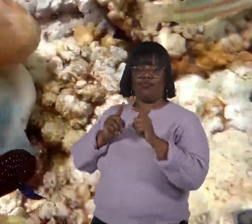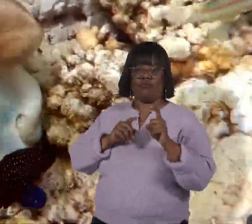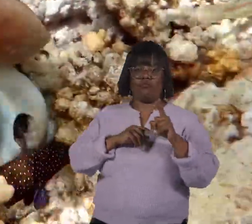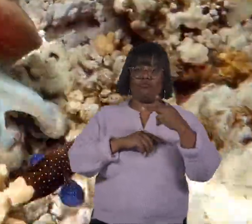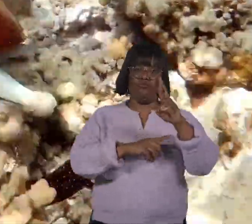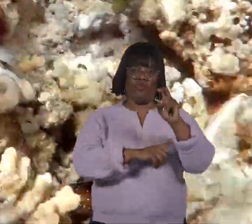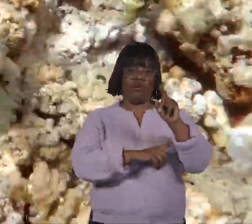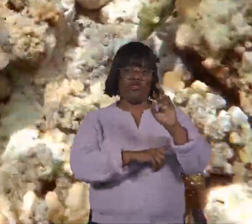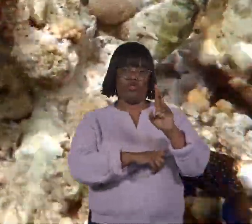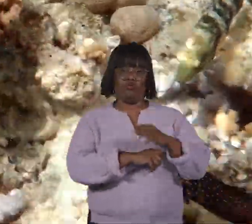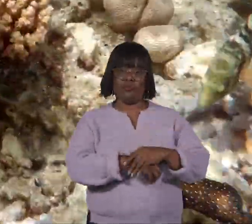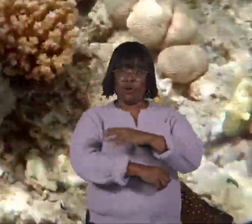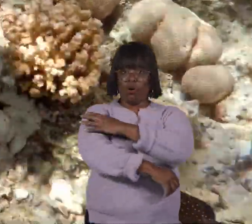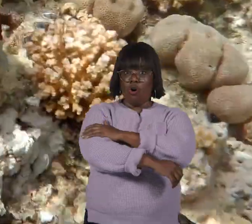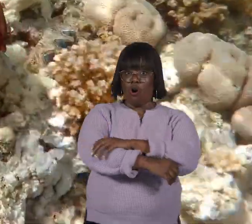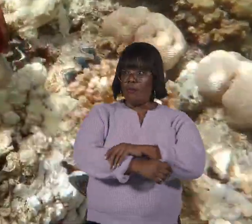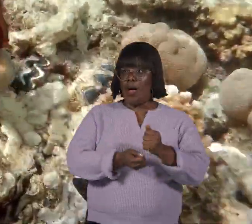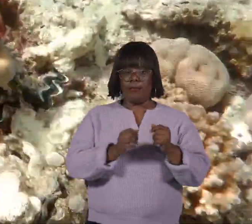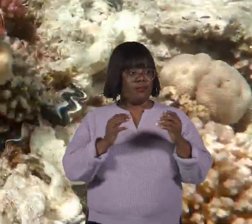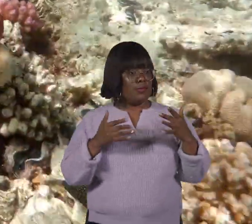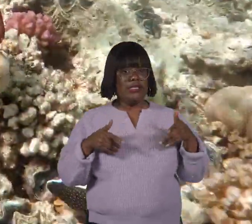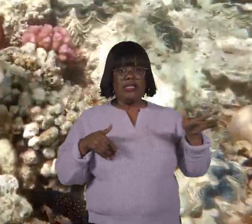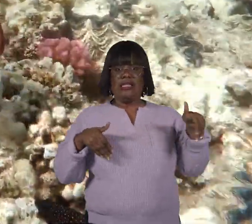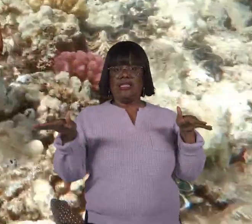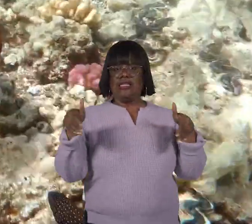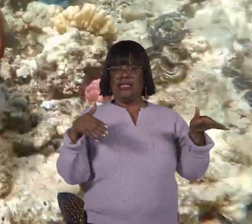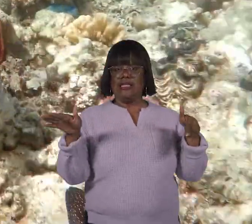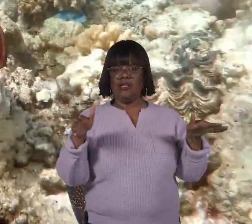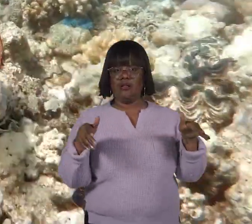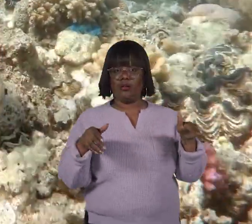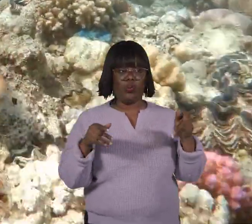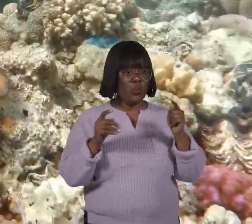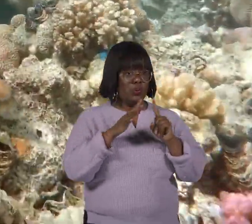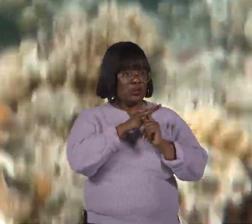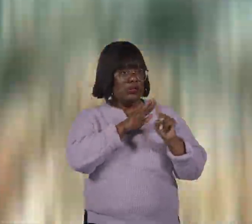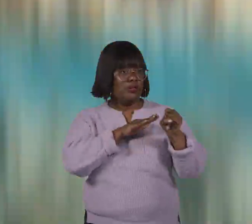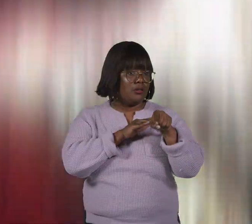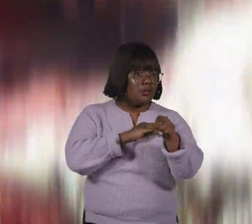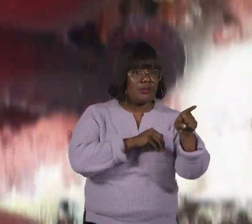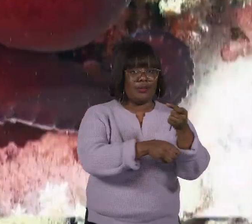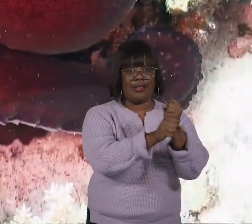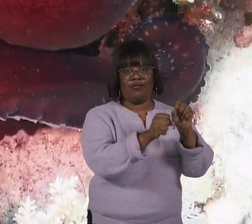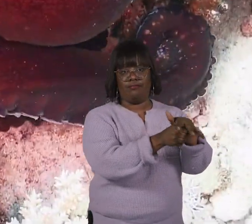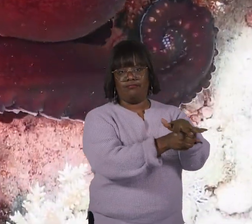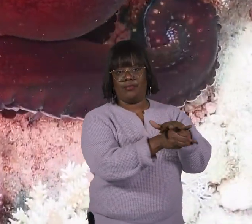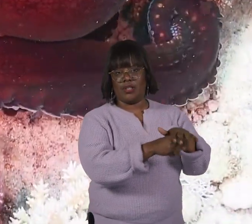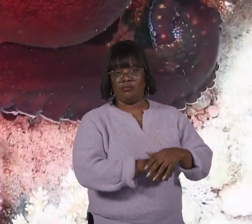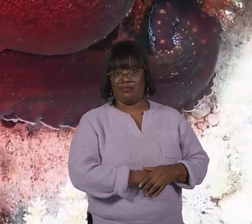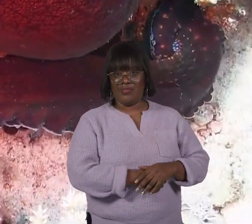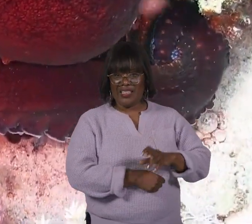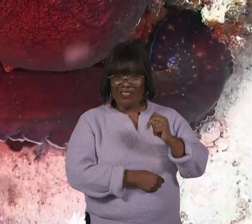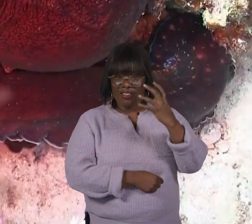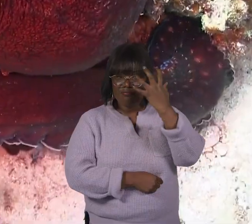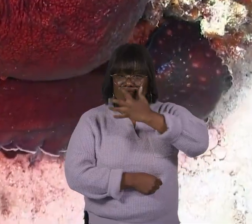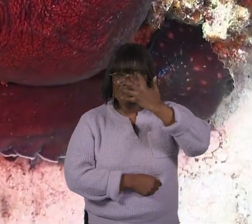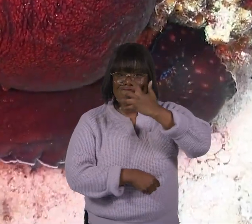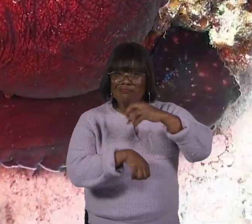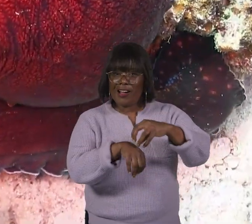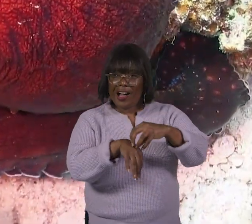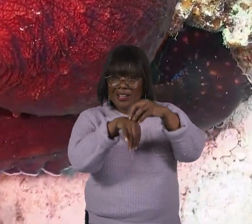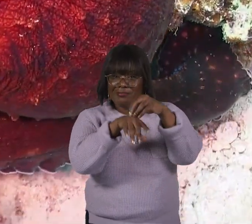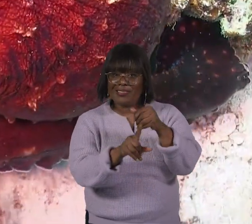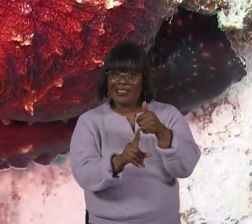detached arm keeps moving as a distraction while the octopus makes a safe getaway. Even more amazing is that